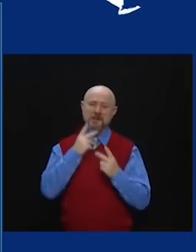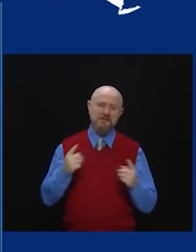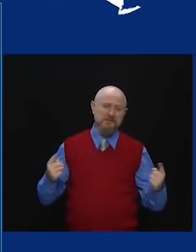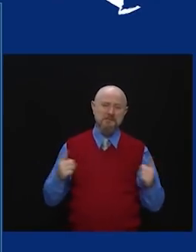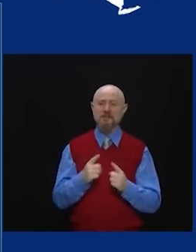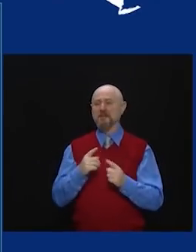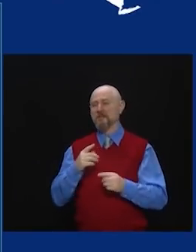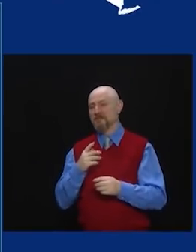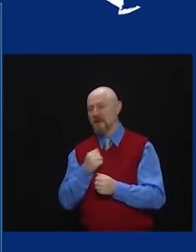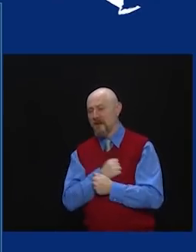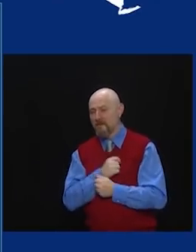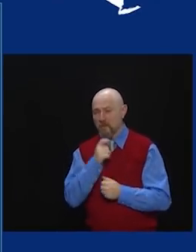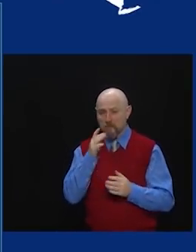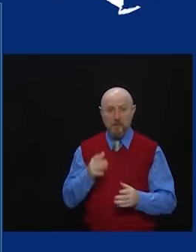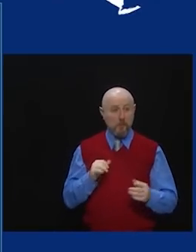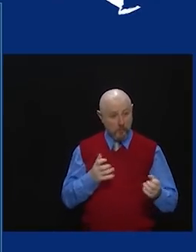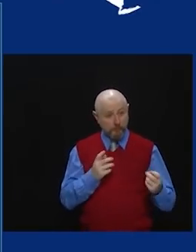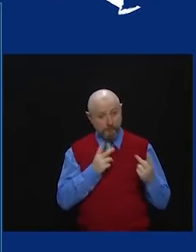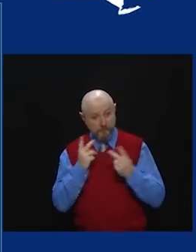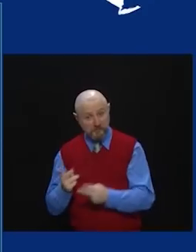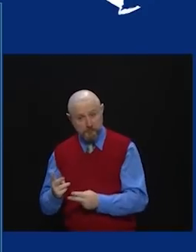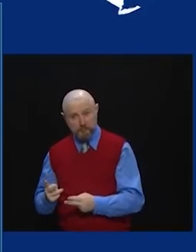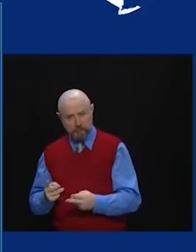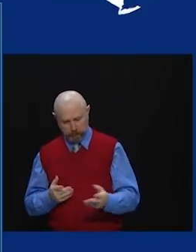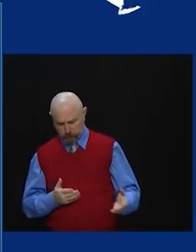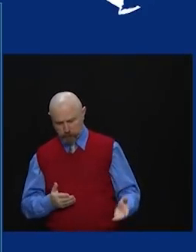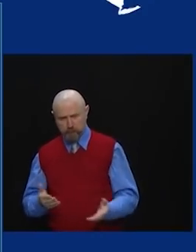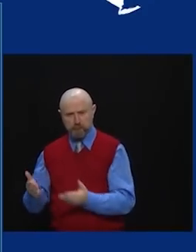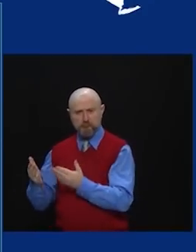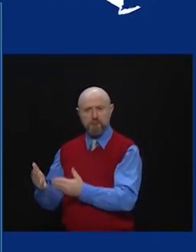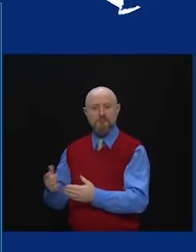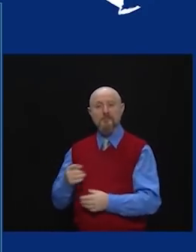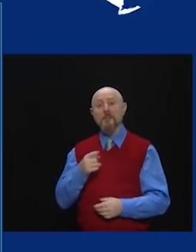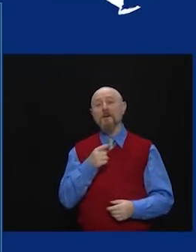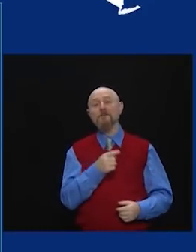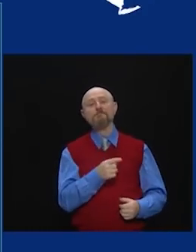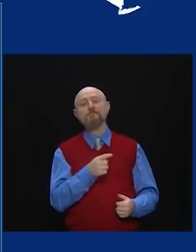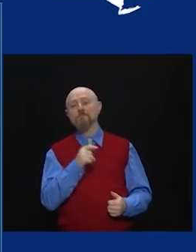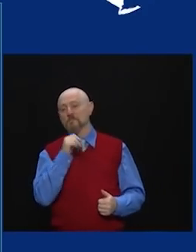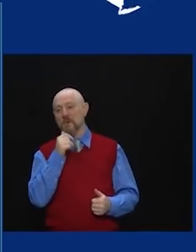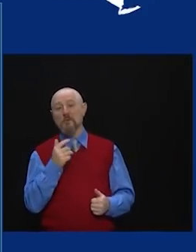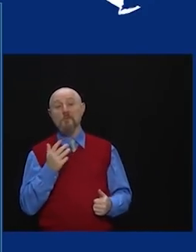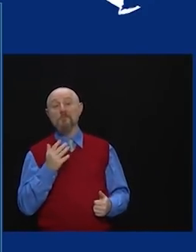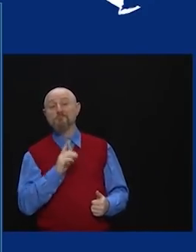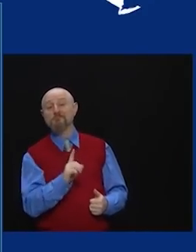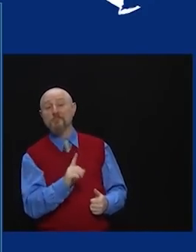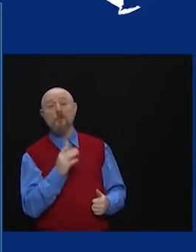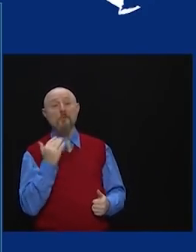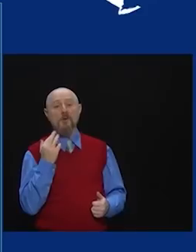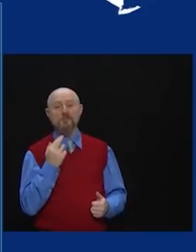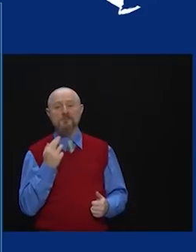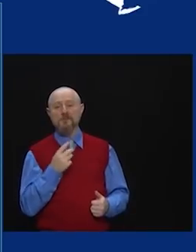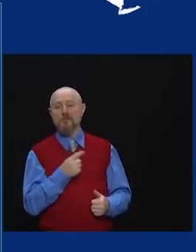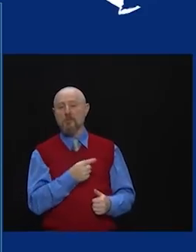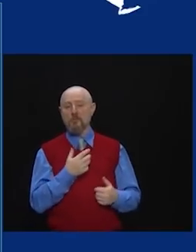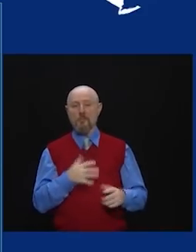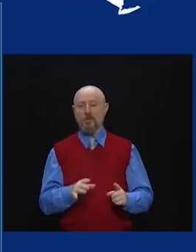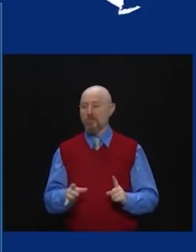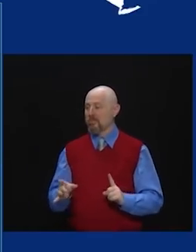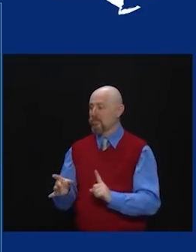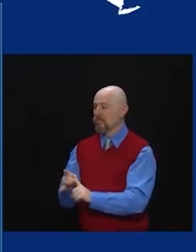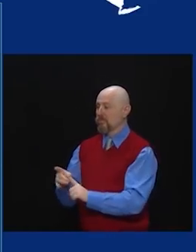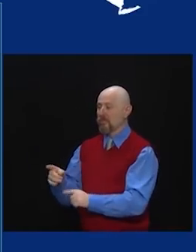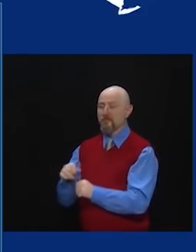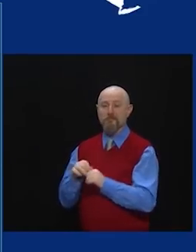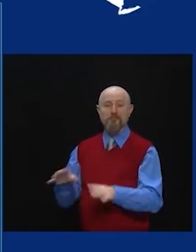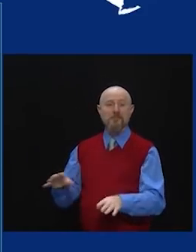but also don't be the reason that loved one does not survive because you brought the virus into the nursing home for them and their neighbors. Please